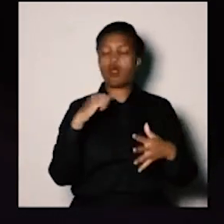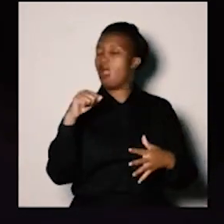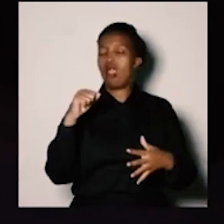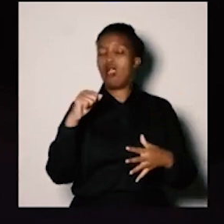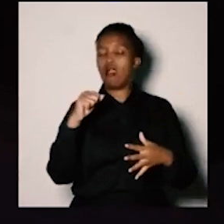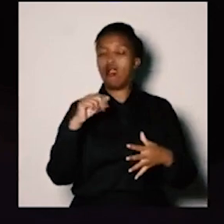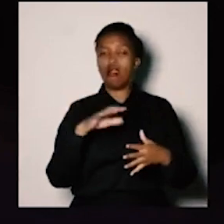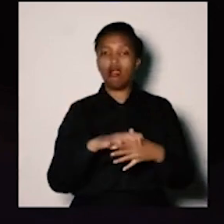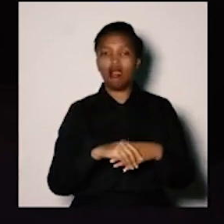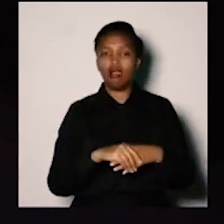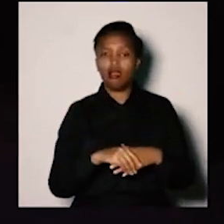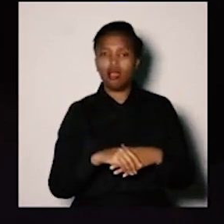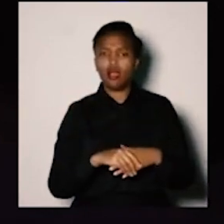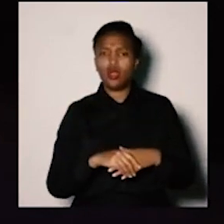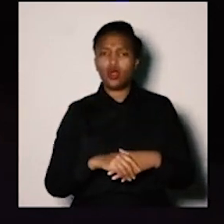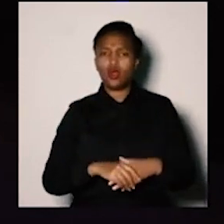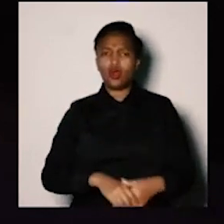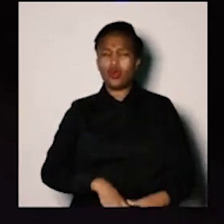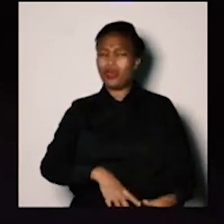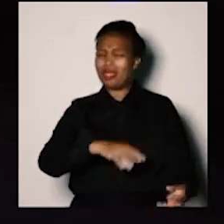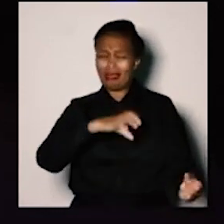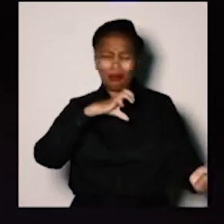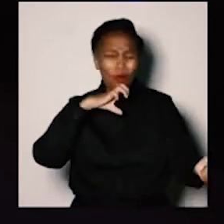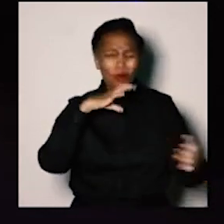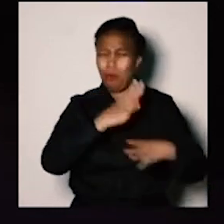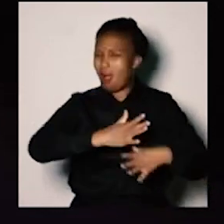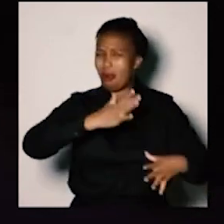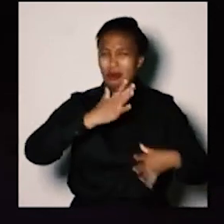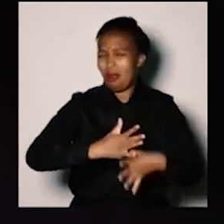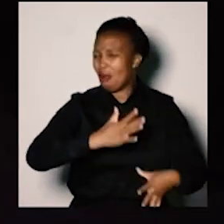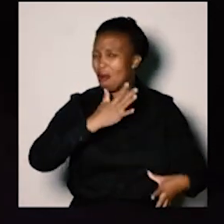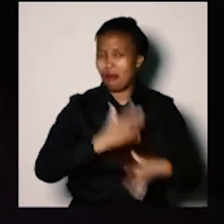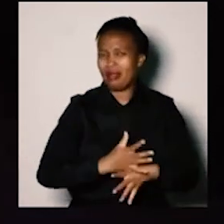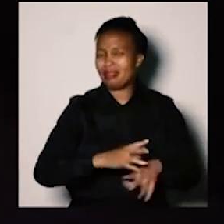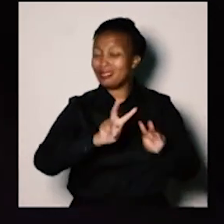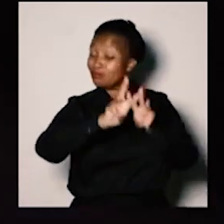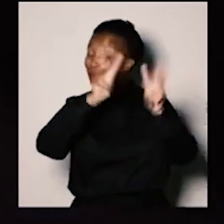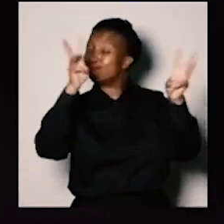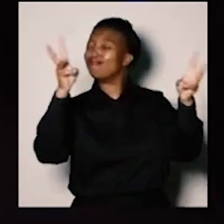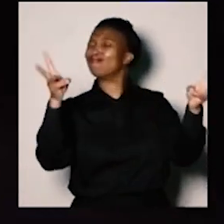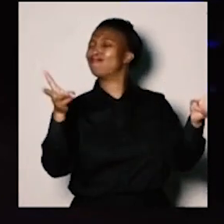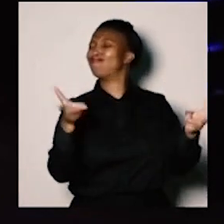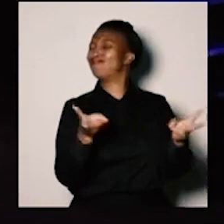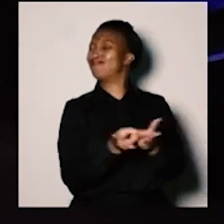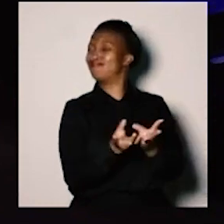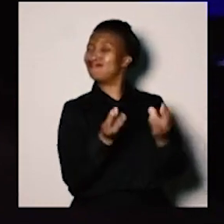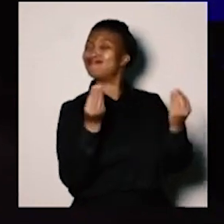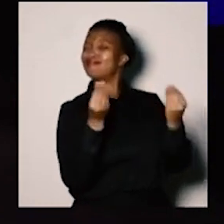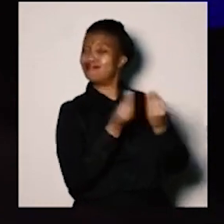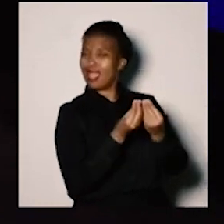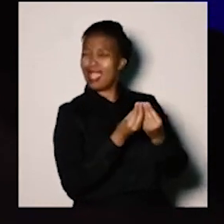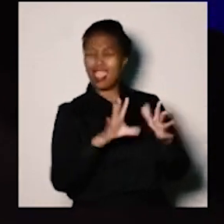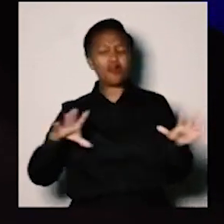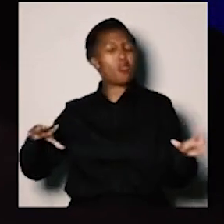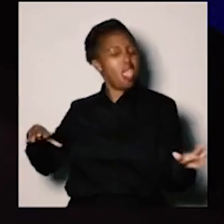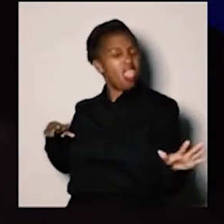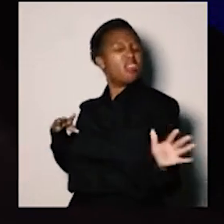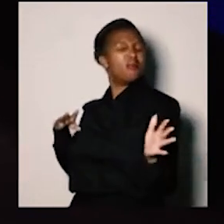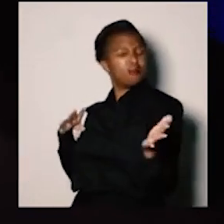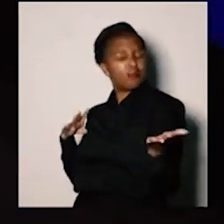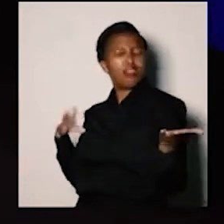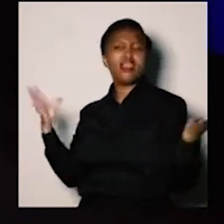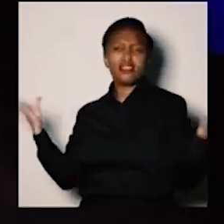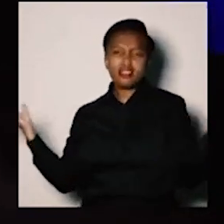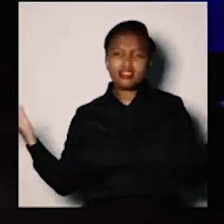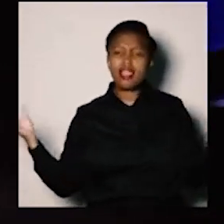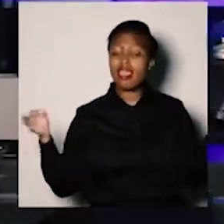you know, we can put so much effort into worldly things, and sometimes we may be really impressed. You know, sometimes at